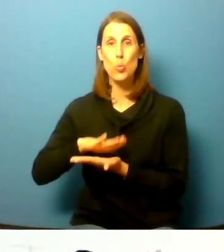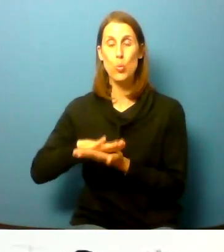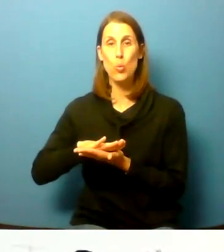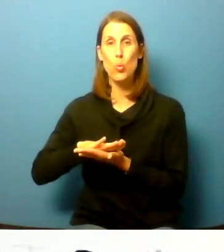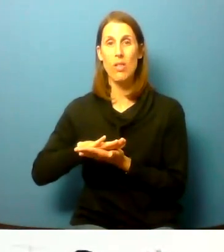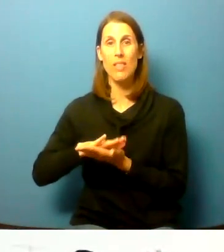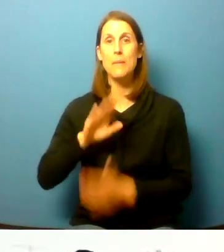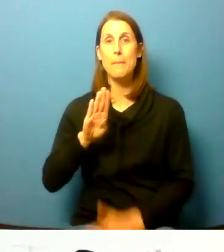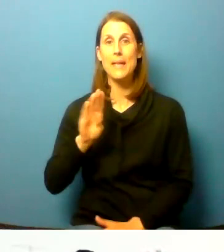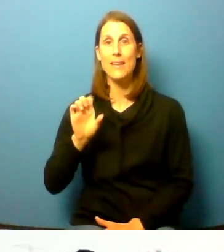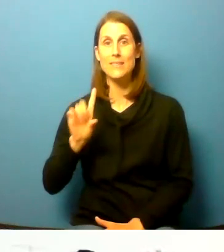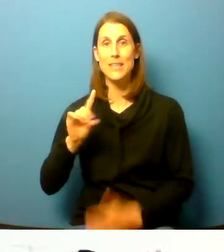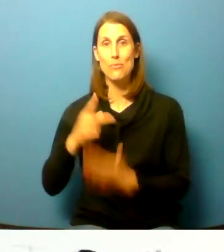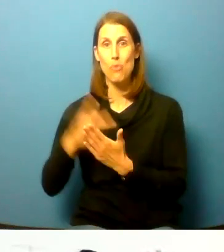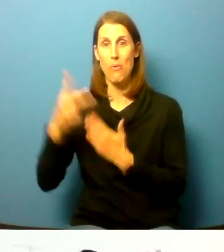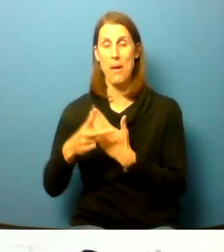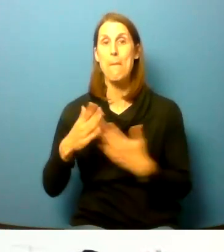graders.